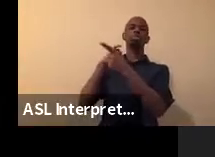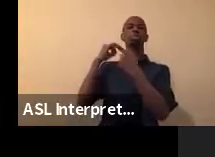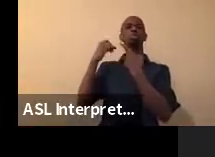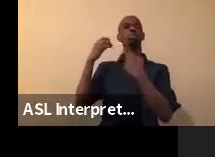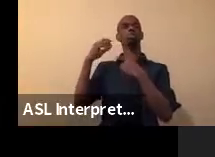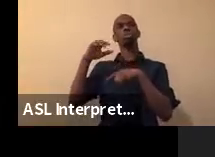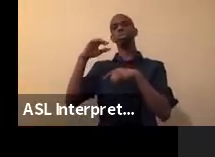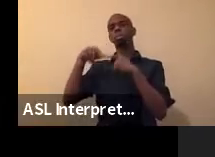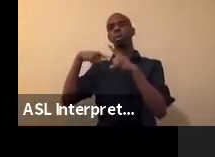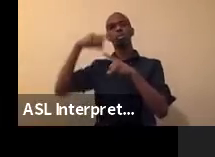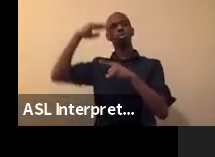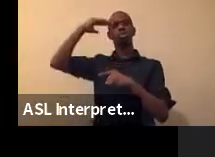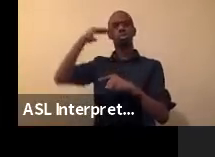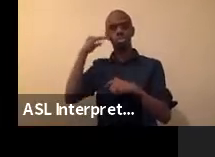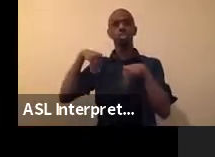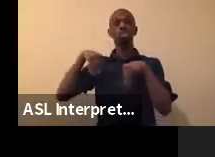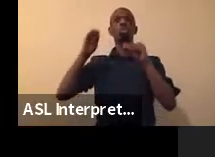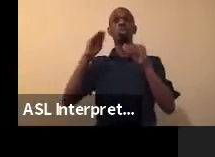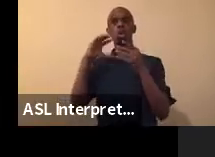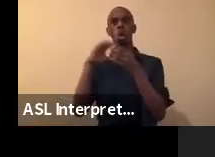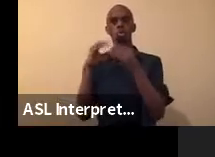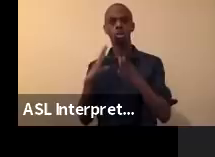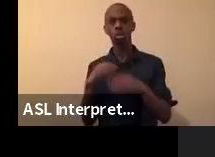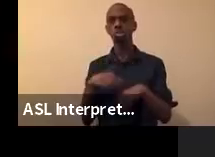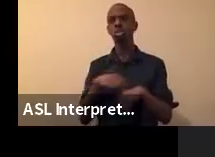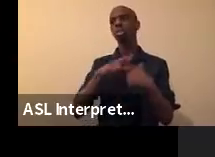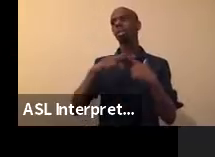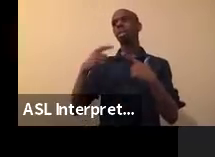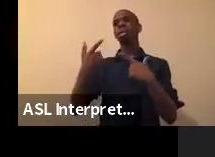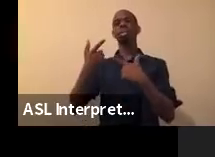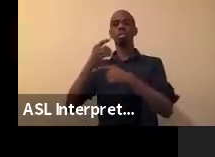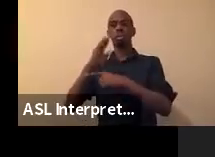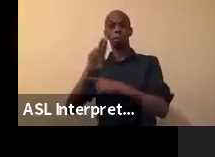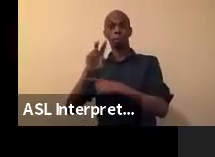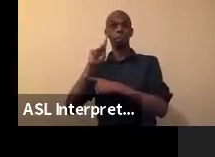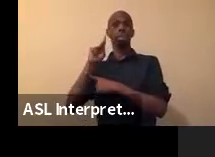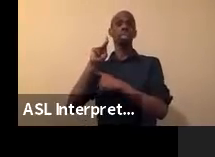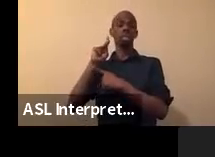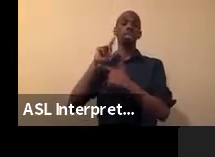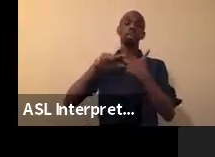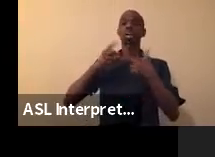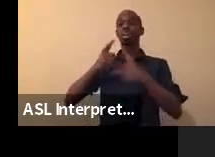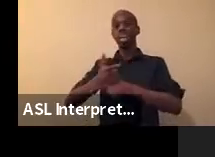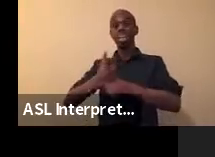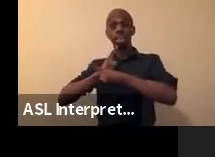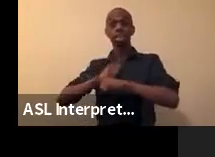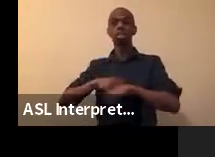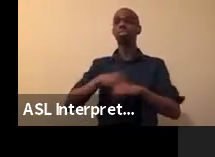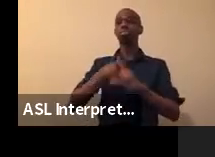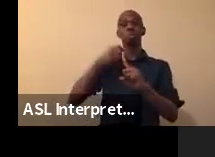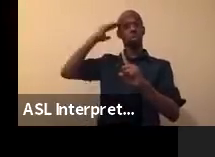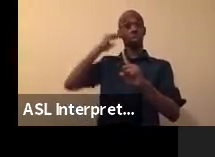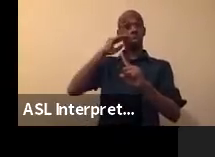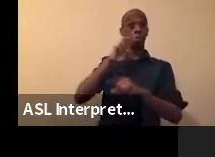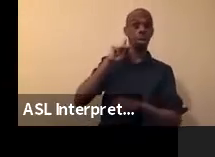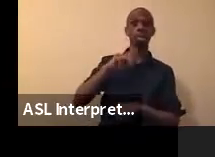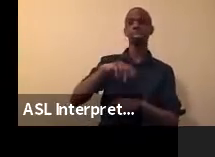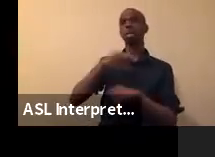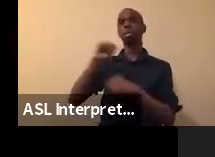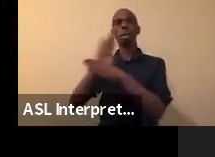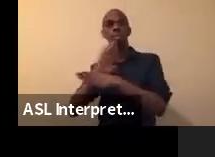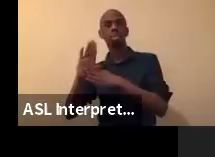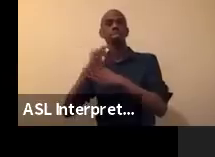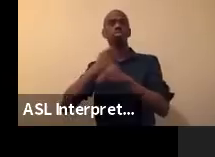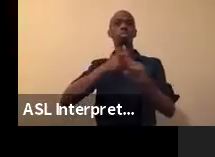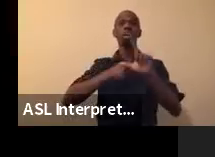Korean relations and conflict, and I've looked at banking and lending from Korean banks to Korean businesses in the post-LA environment, right? All